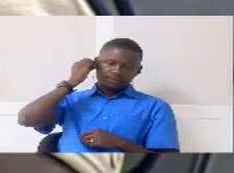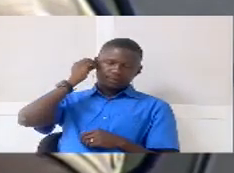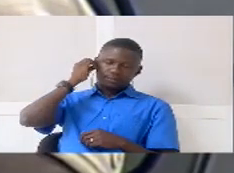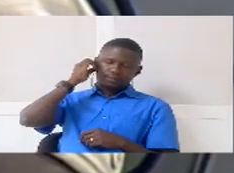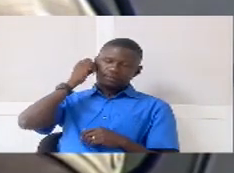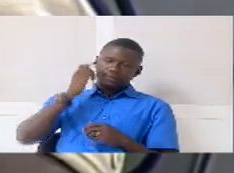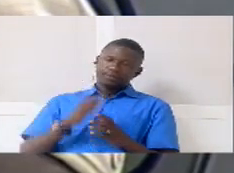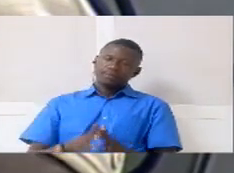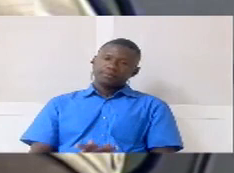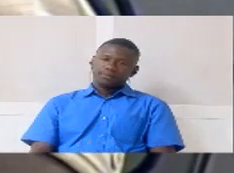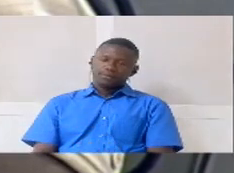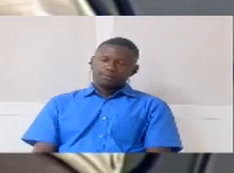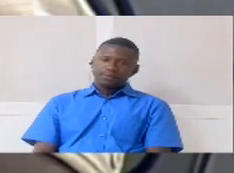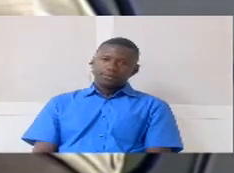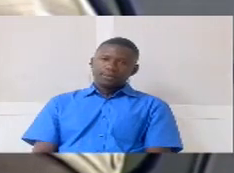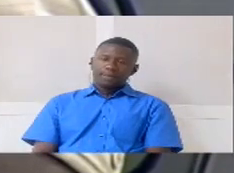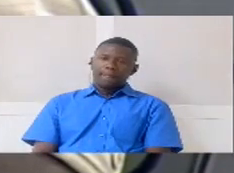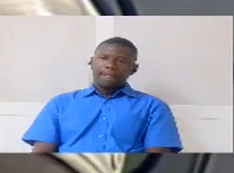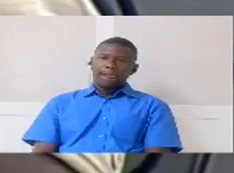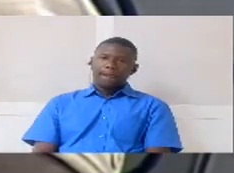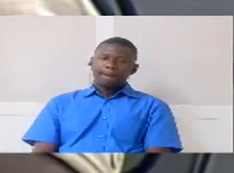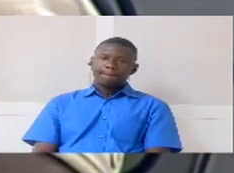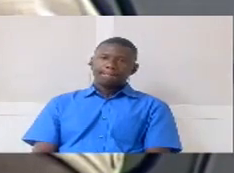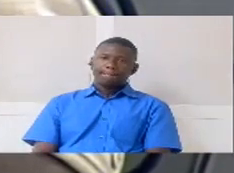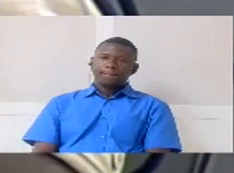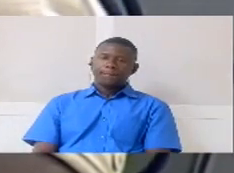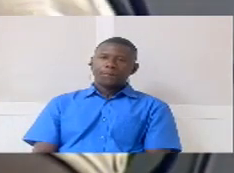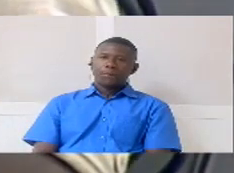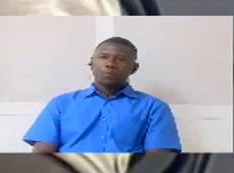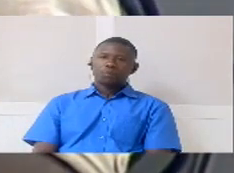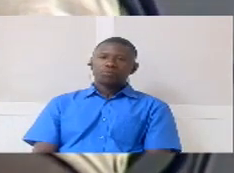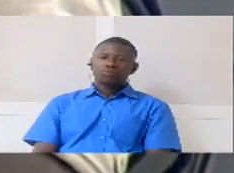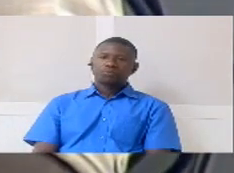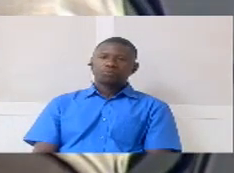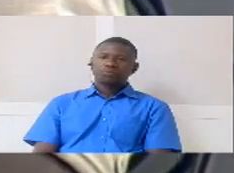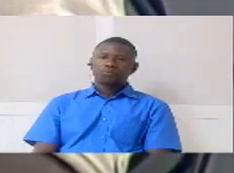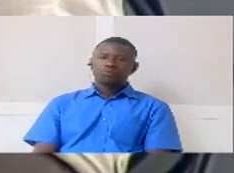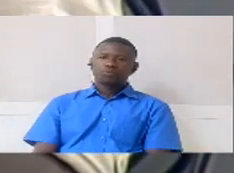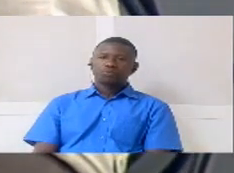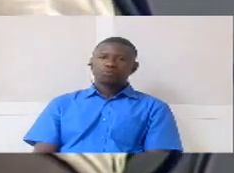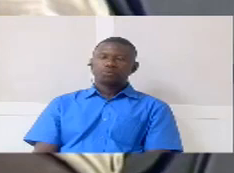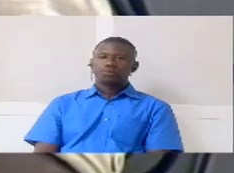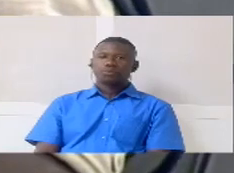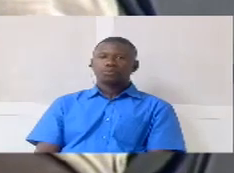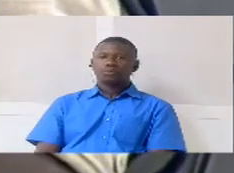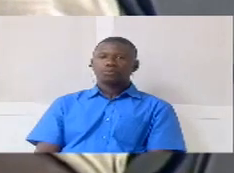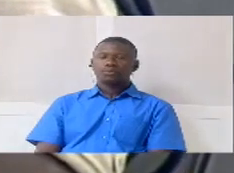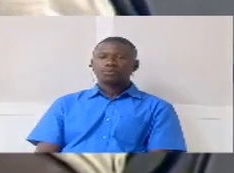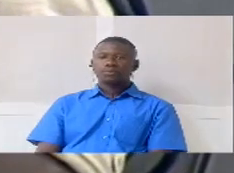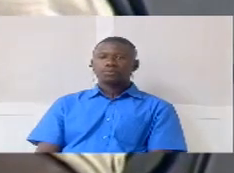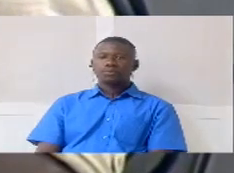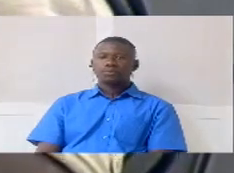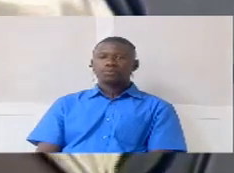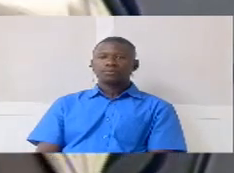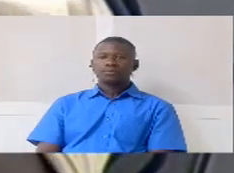kasila dokulal nyi wolle ki munafa nga domoro nyinna ah nde balanano ala nak bari makala mo nde balanano wala de asekeno le kadu ko